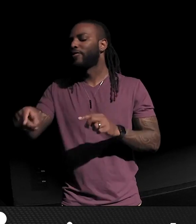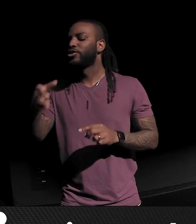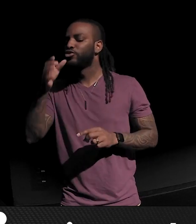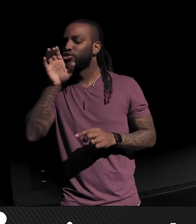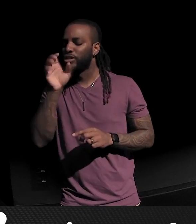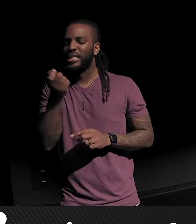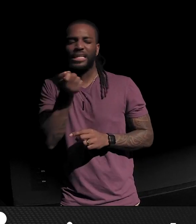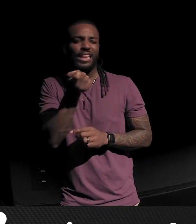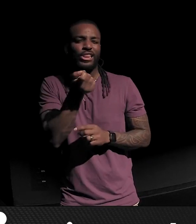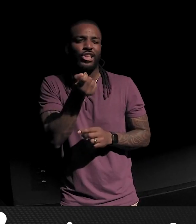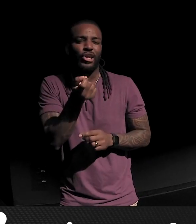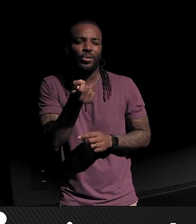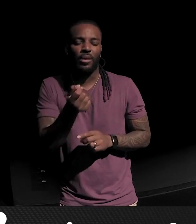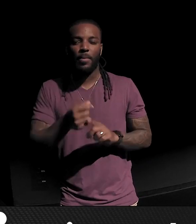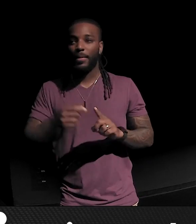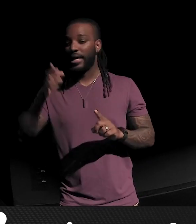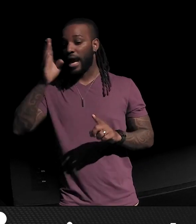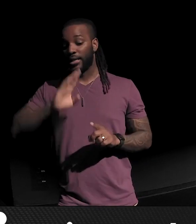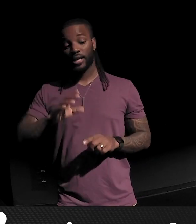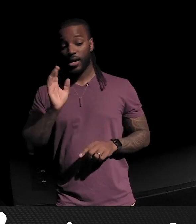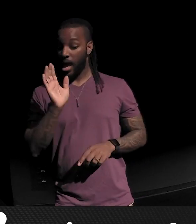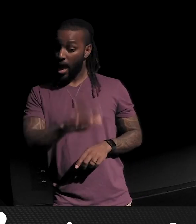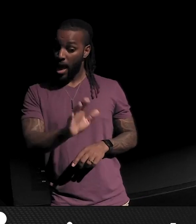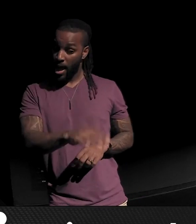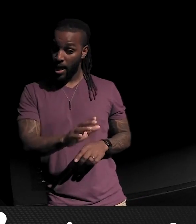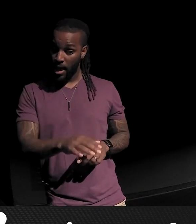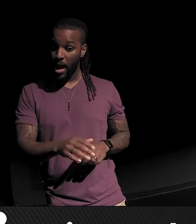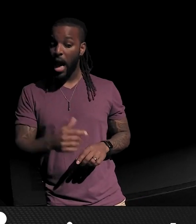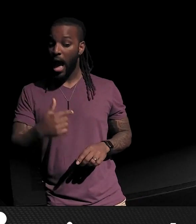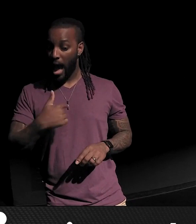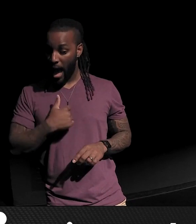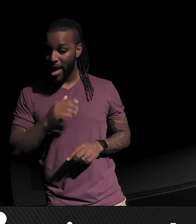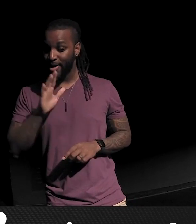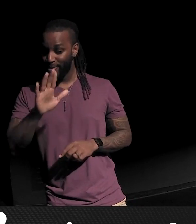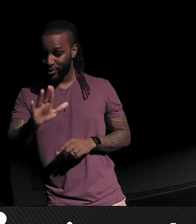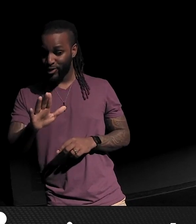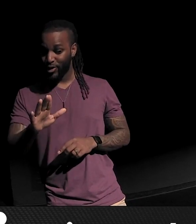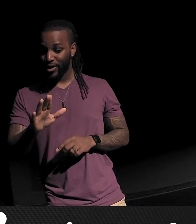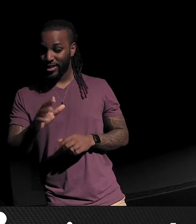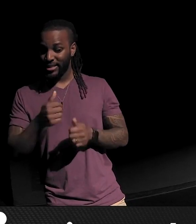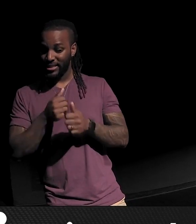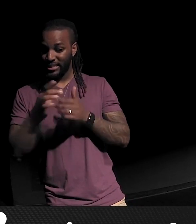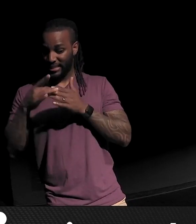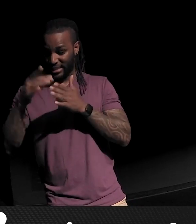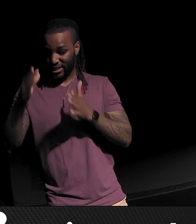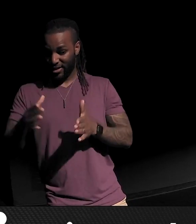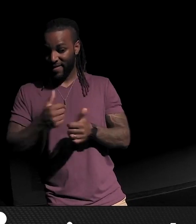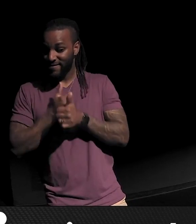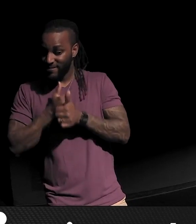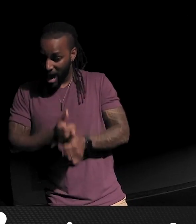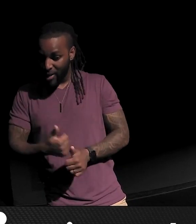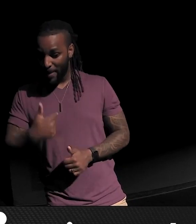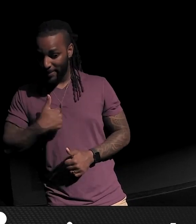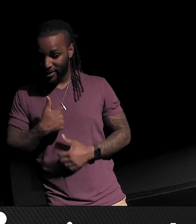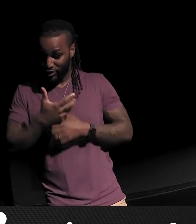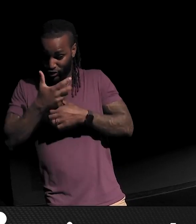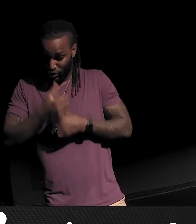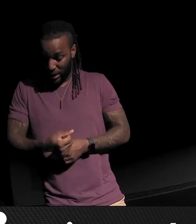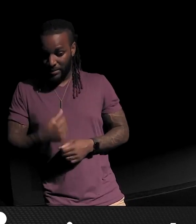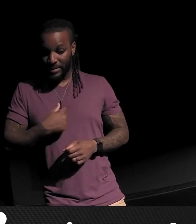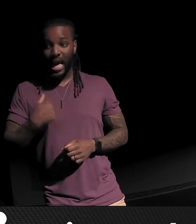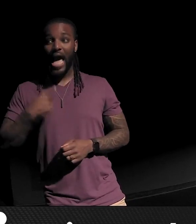like, but God is like, hey, I am your shepherd. Follow me. Trust me. I can see